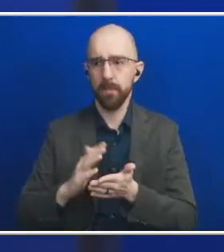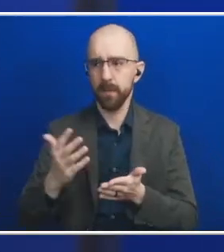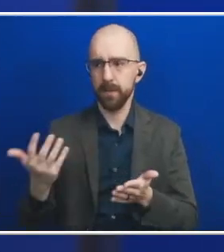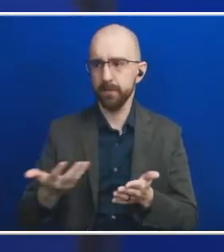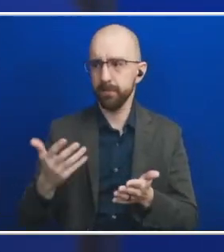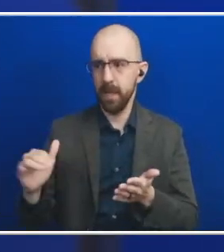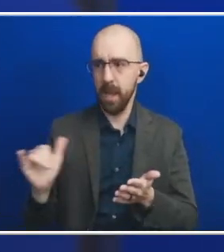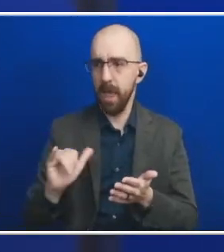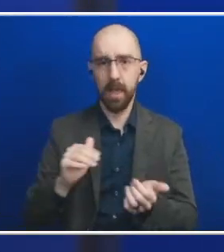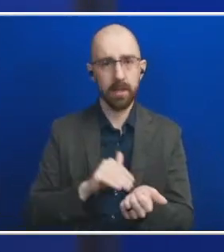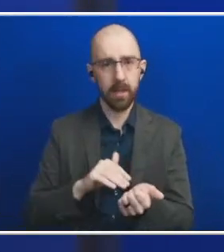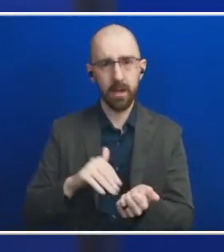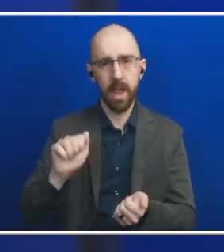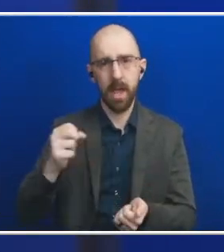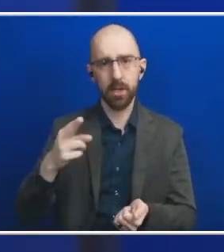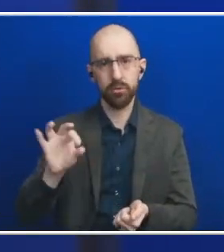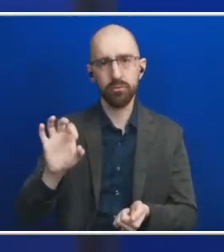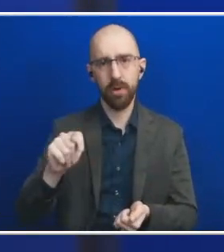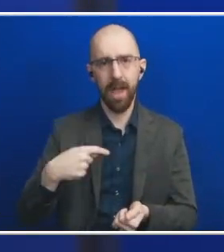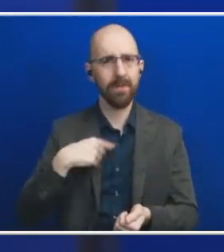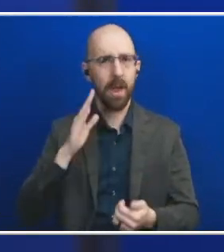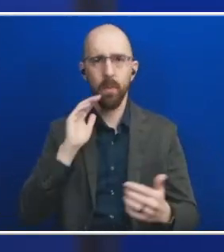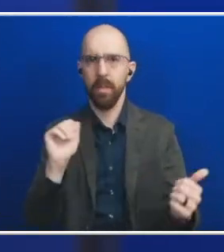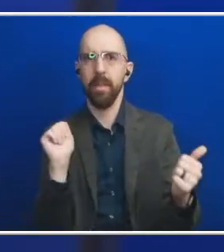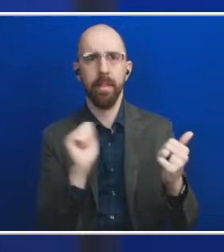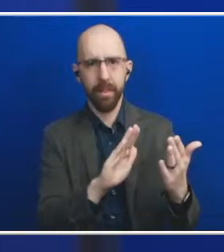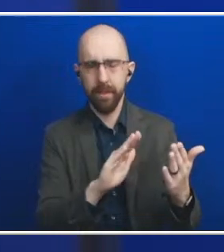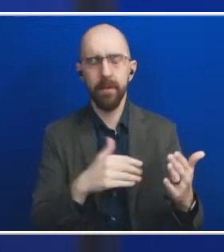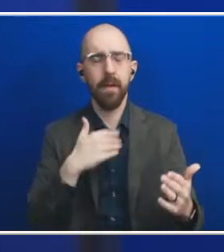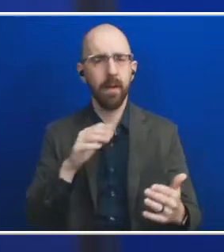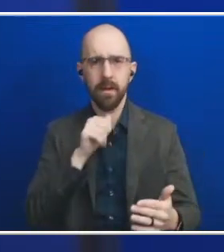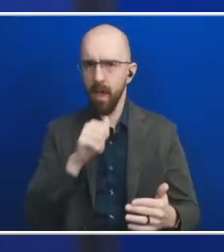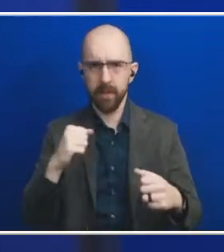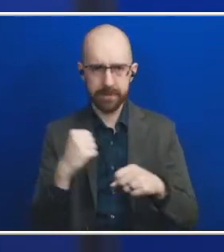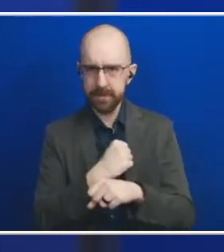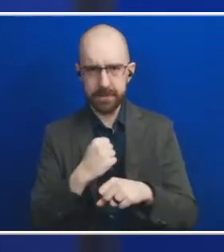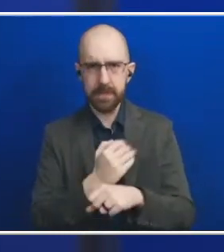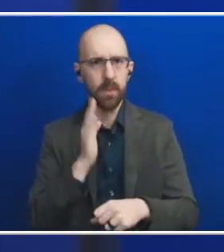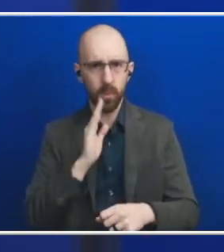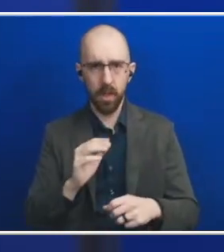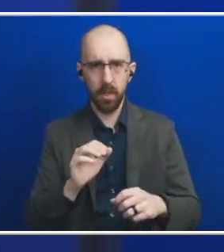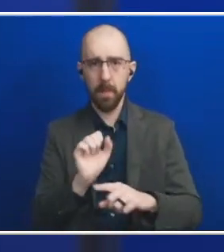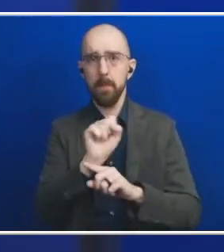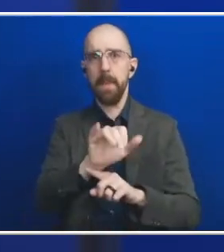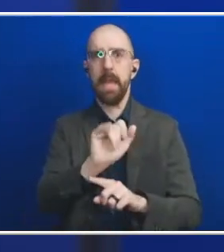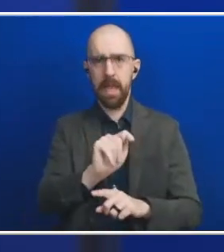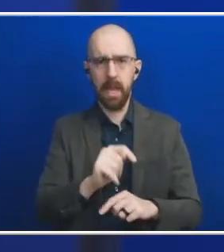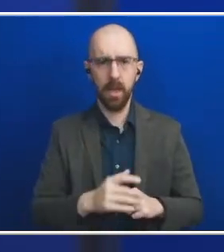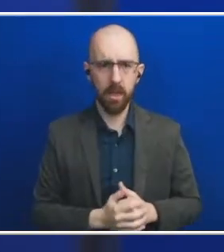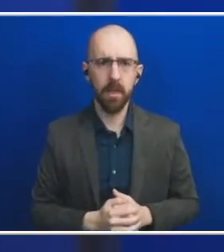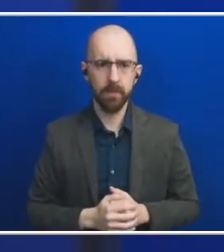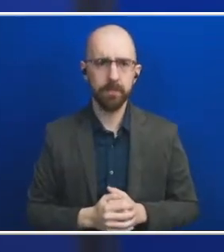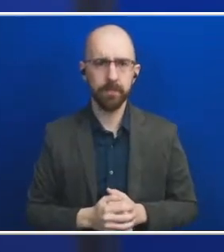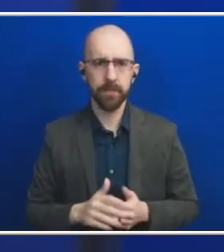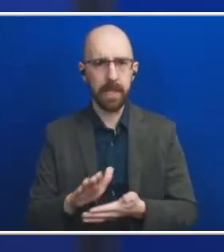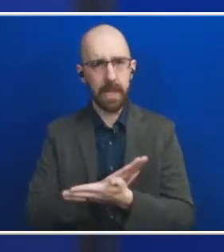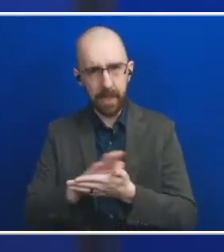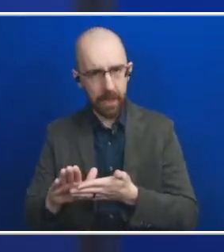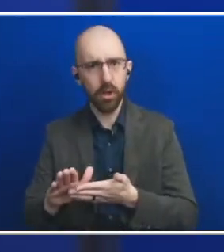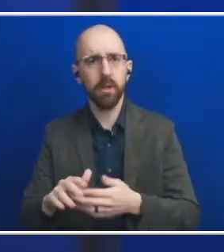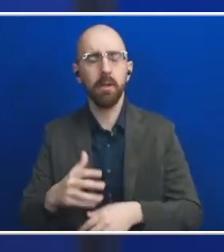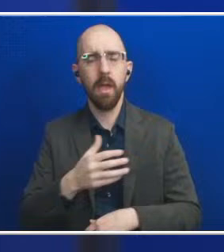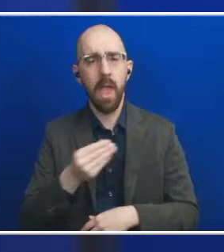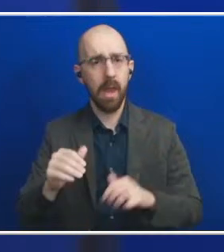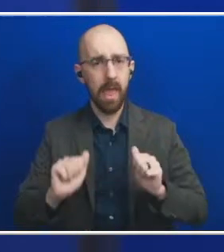said, I'm going to go attack it. I'm not going to be a statistic. We're going to try to beat this, get clear, and be able to just